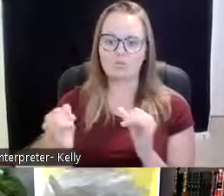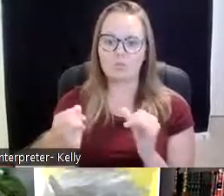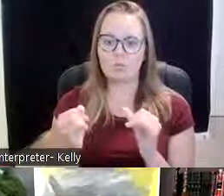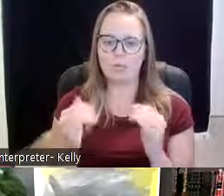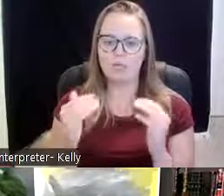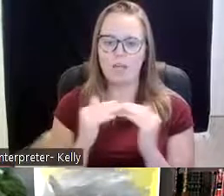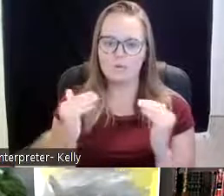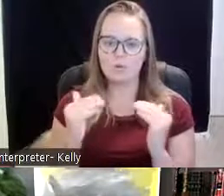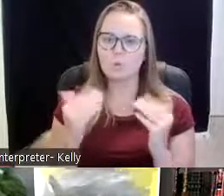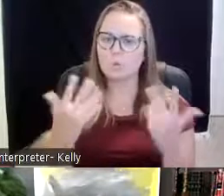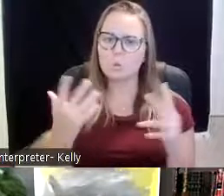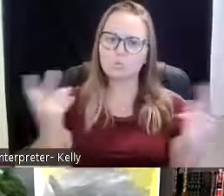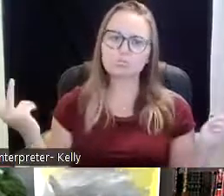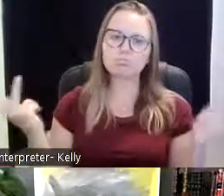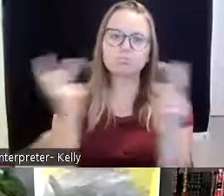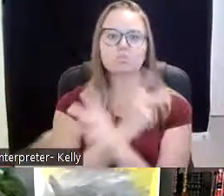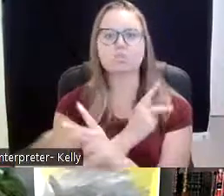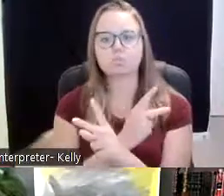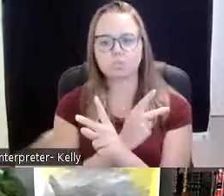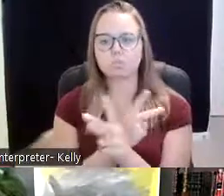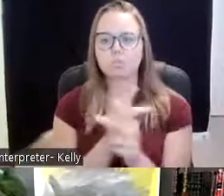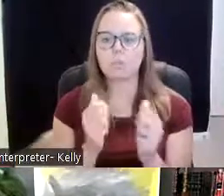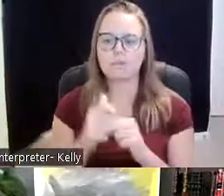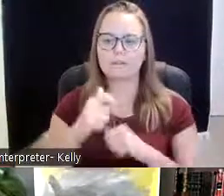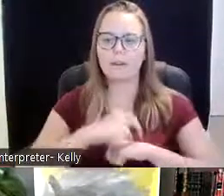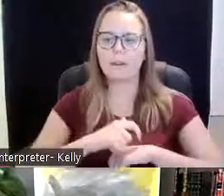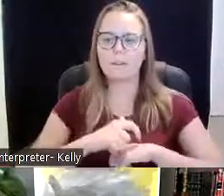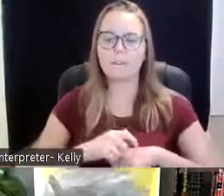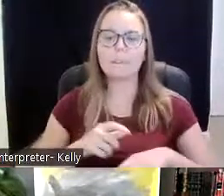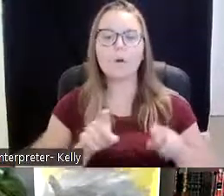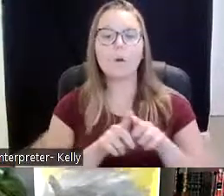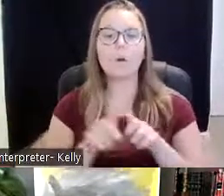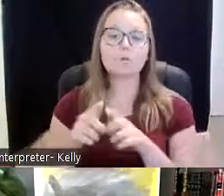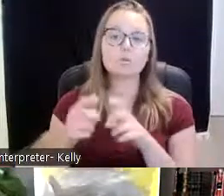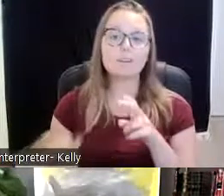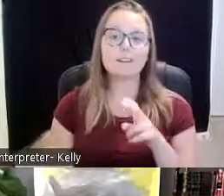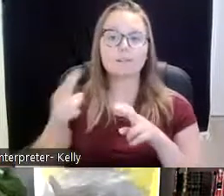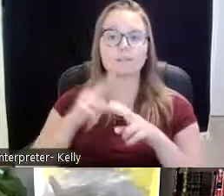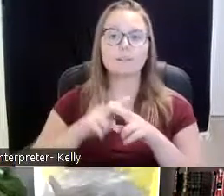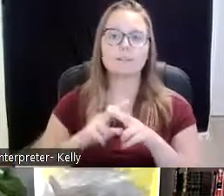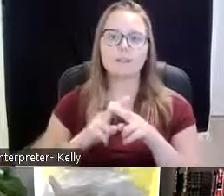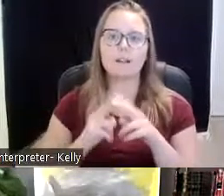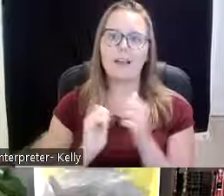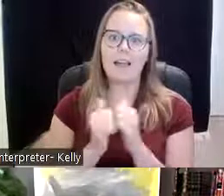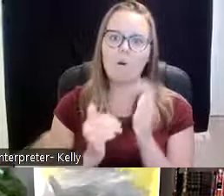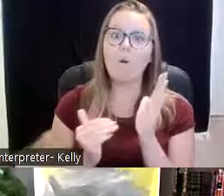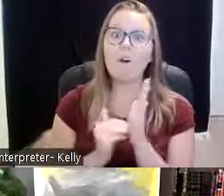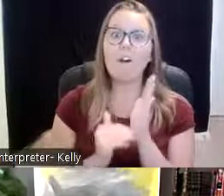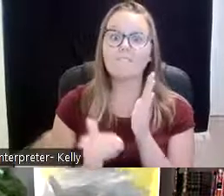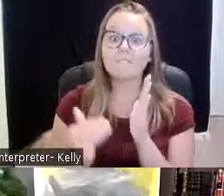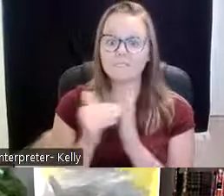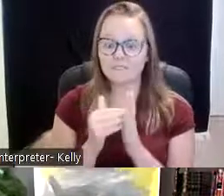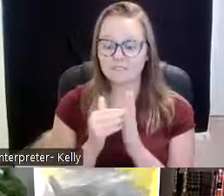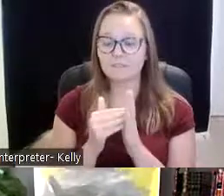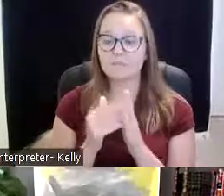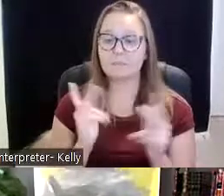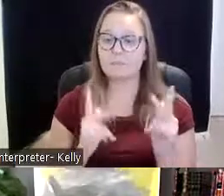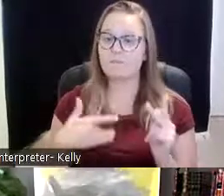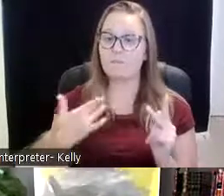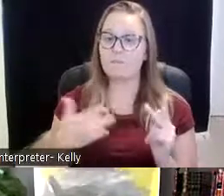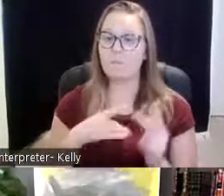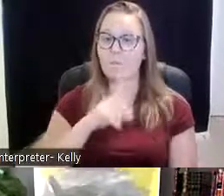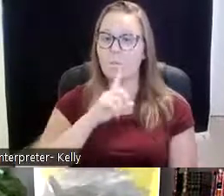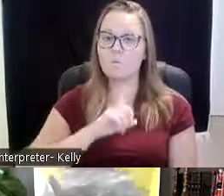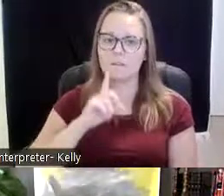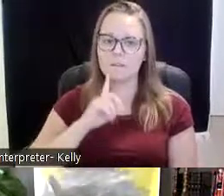worse over time. There was also increases in the prevalence of people who felt lonely. And so together,